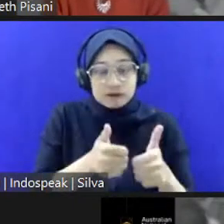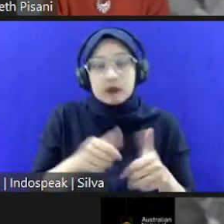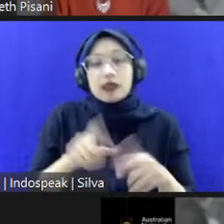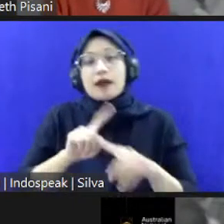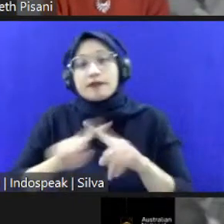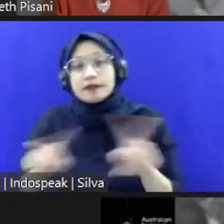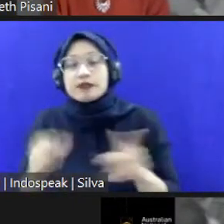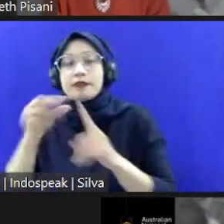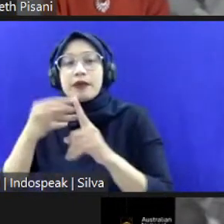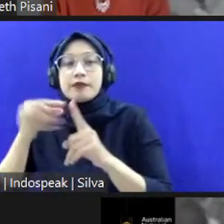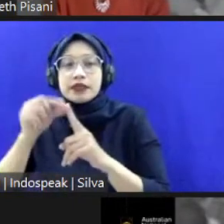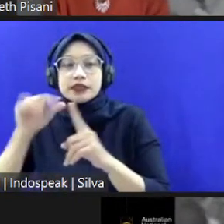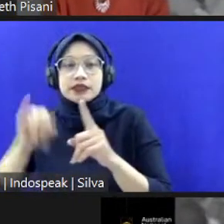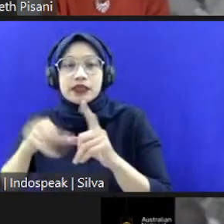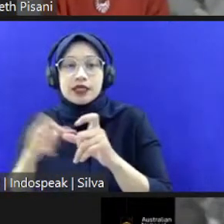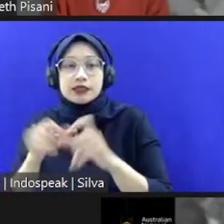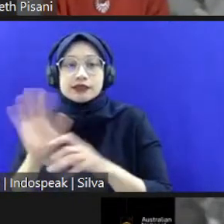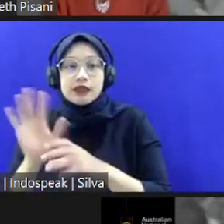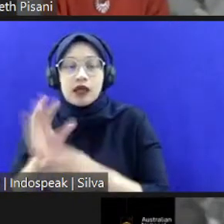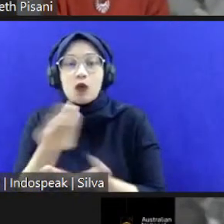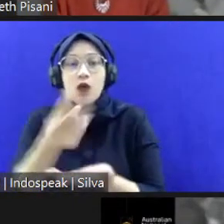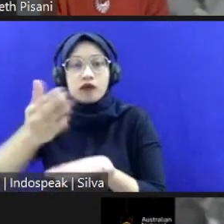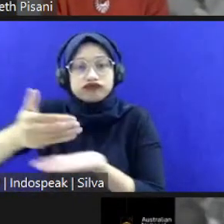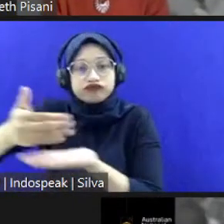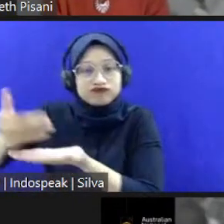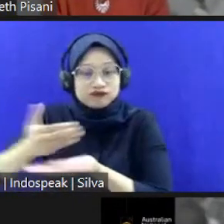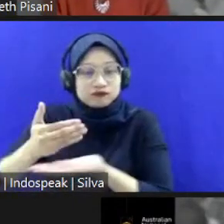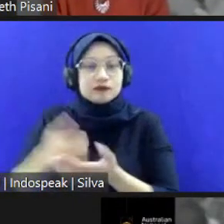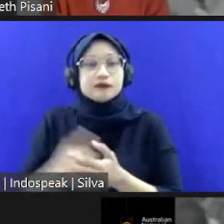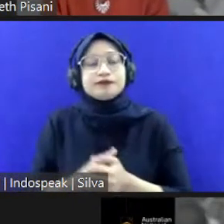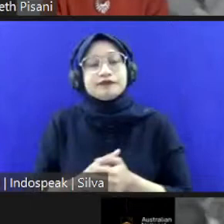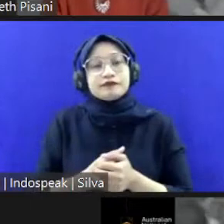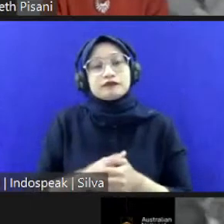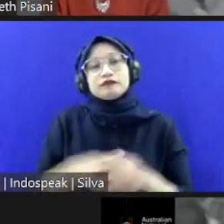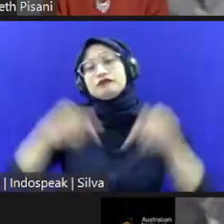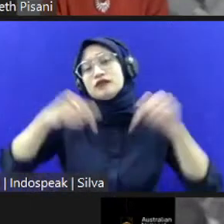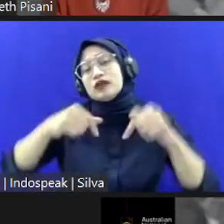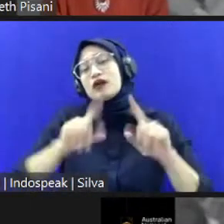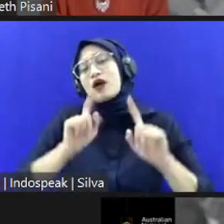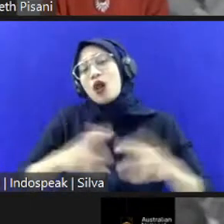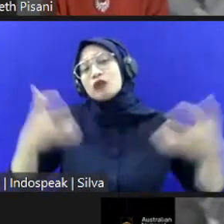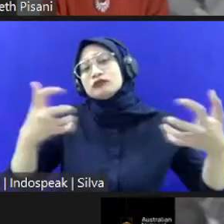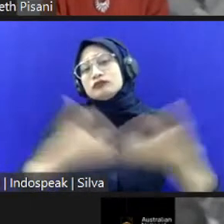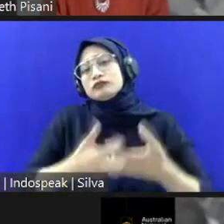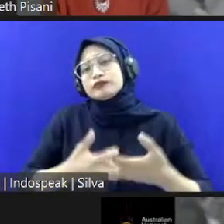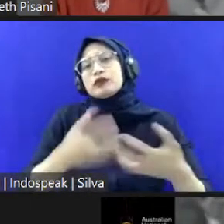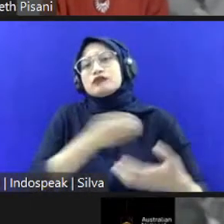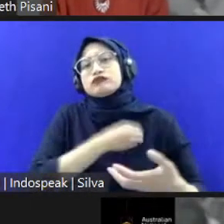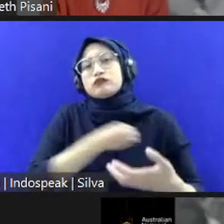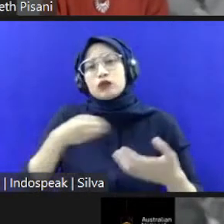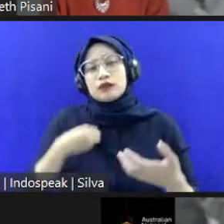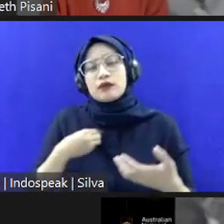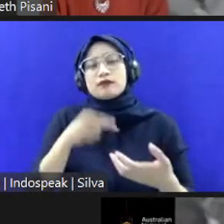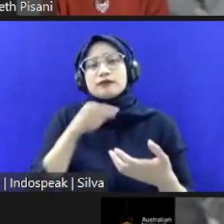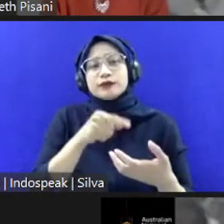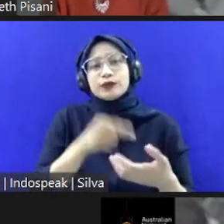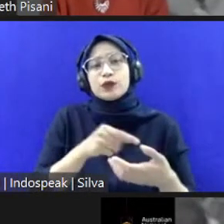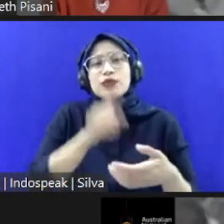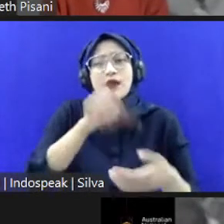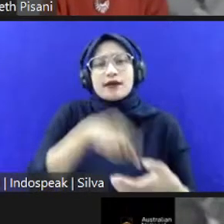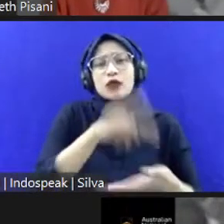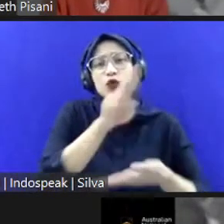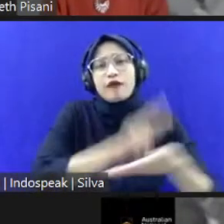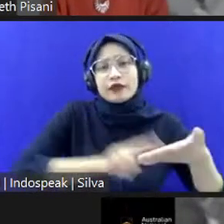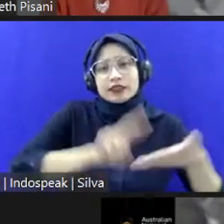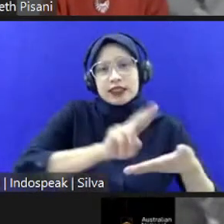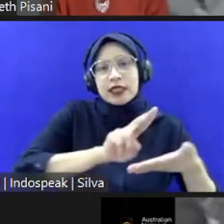whether this is good if we shift from university to hospital. So so far, the